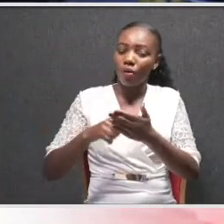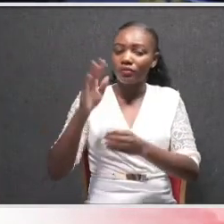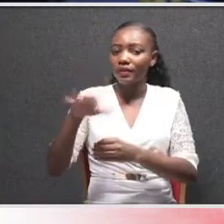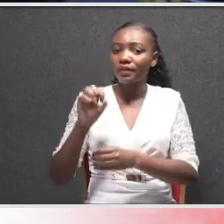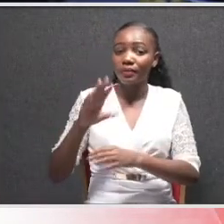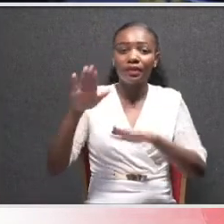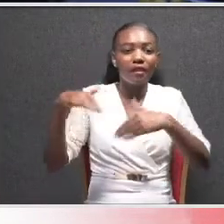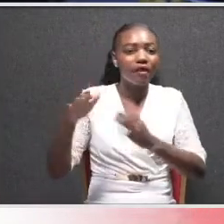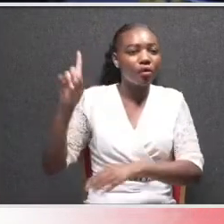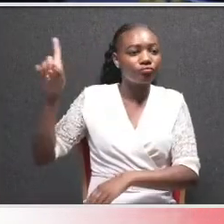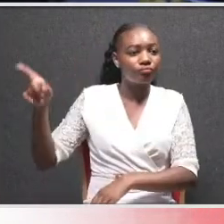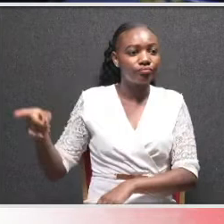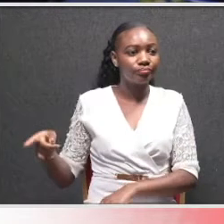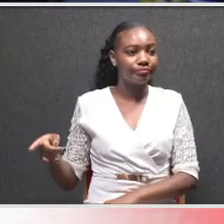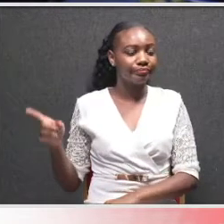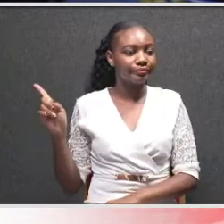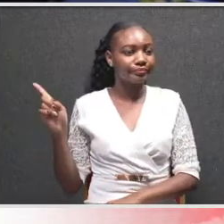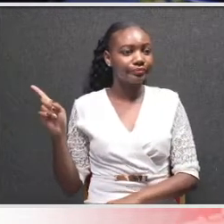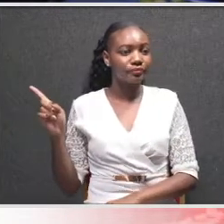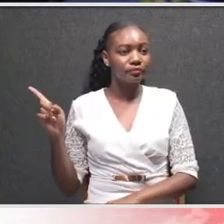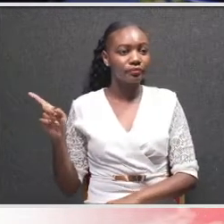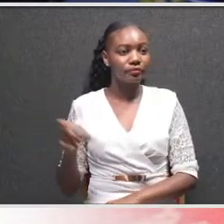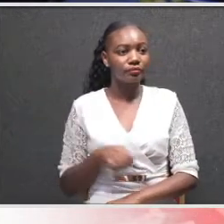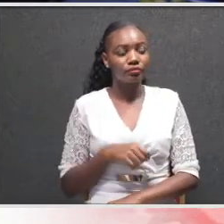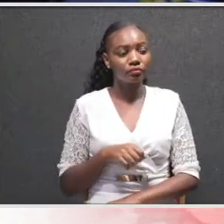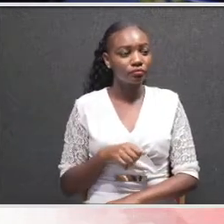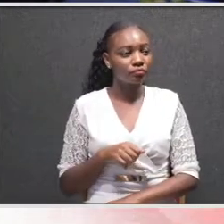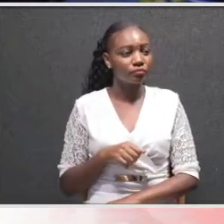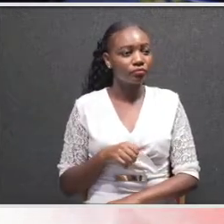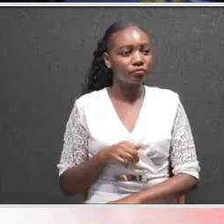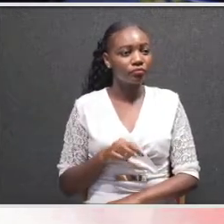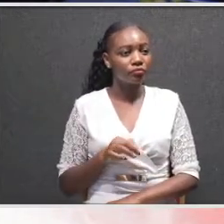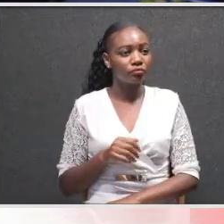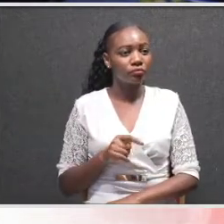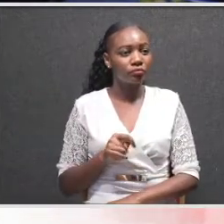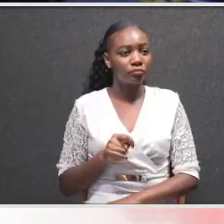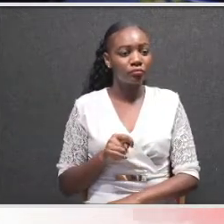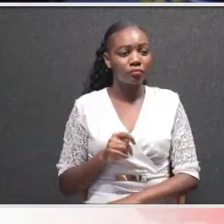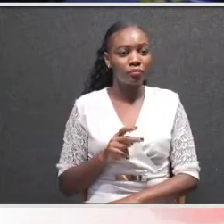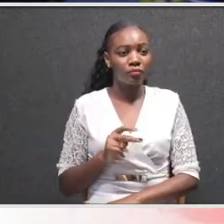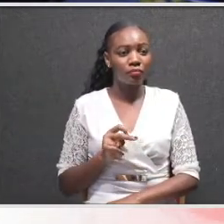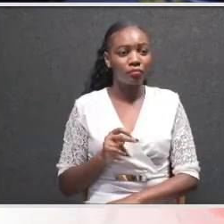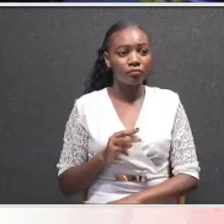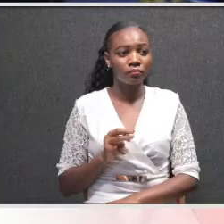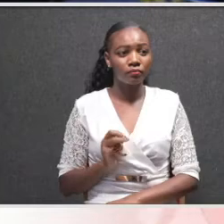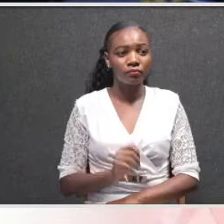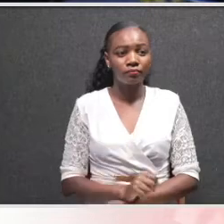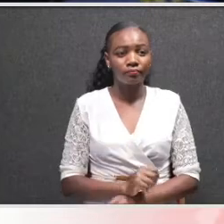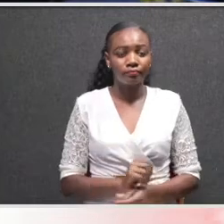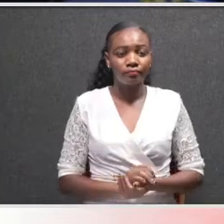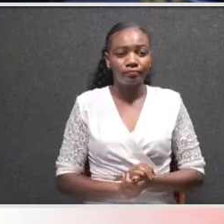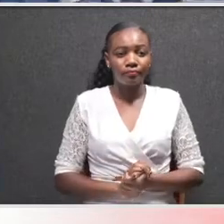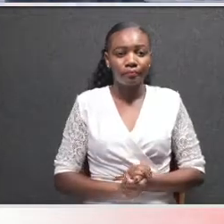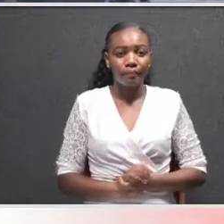and 58 cents for petrol, 7 shillings and 94 cents for diesel, and 12 shillings and 97 cents